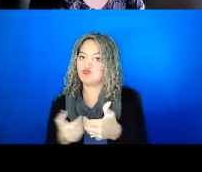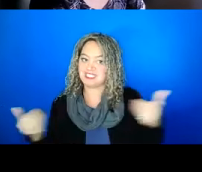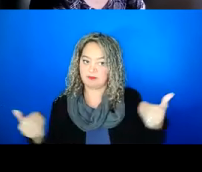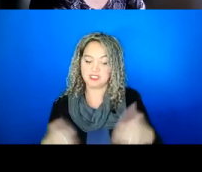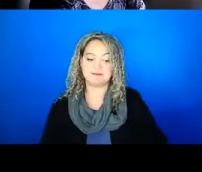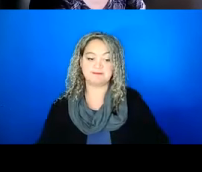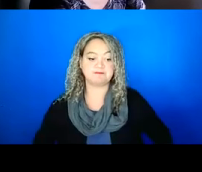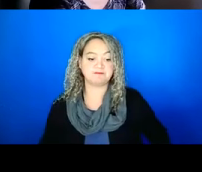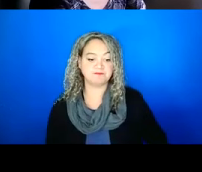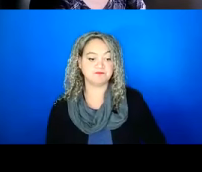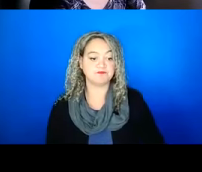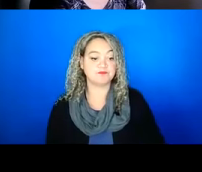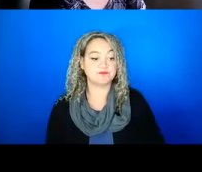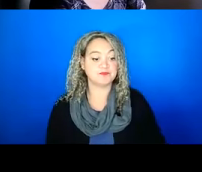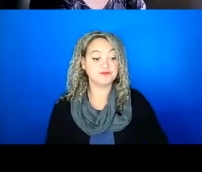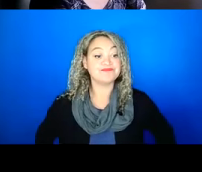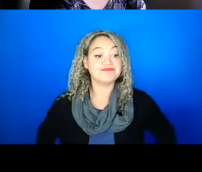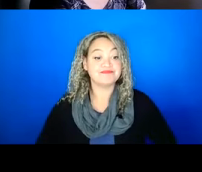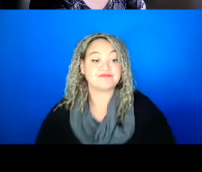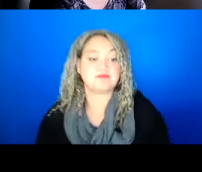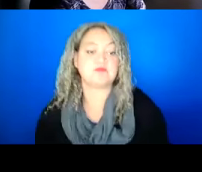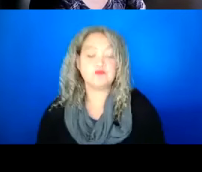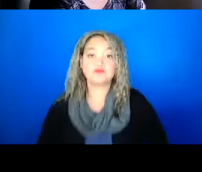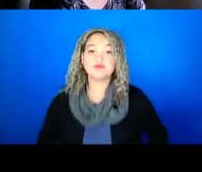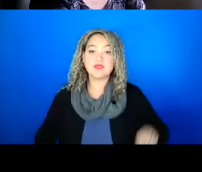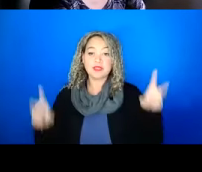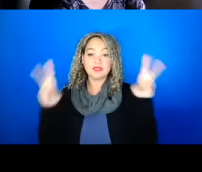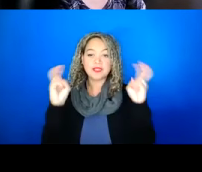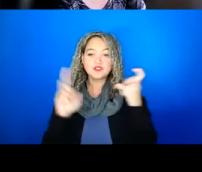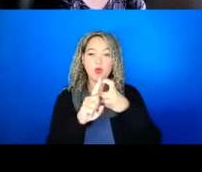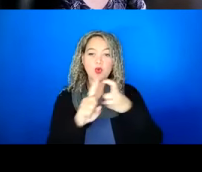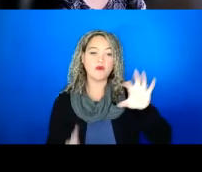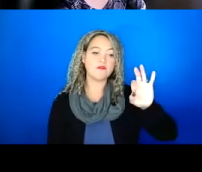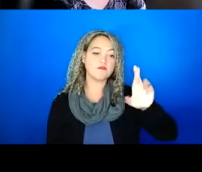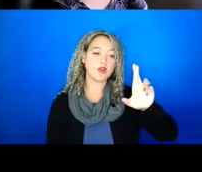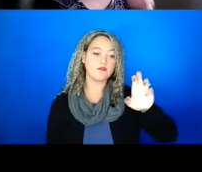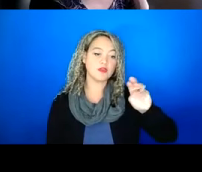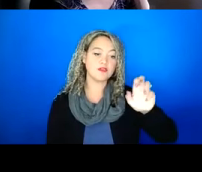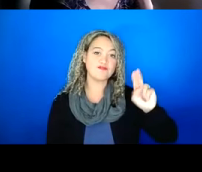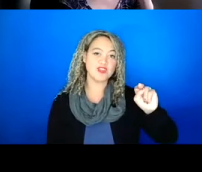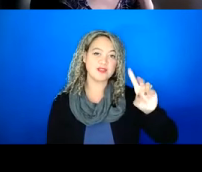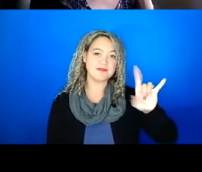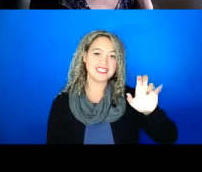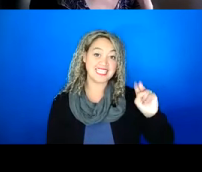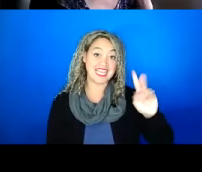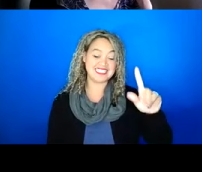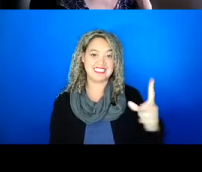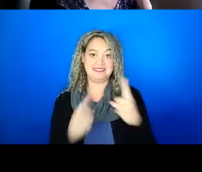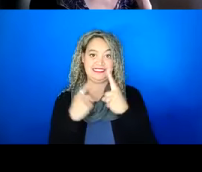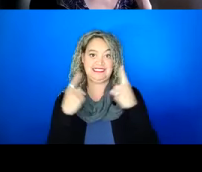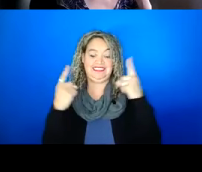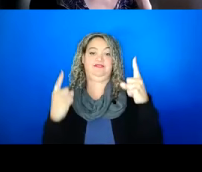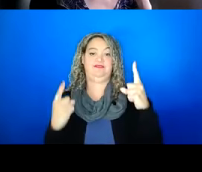Okay, I'm going to be using this quote from Freeman Dyson, a famous physicist who actually just died last year,